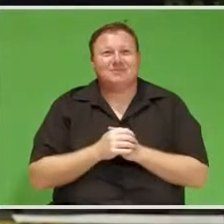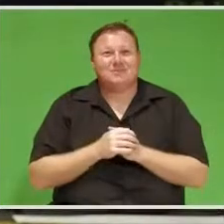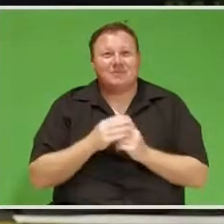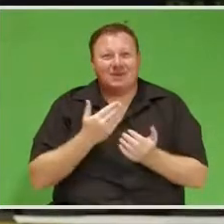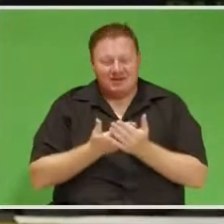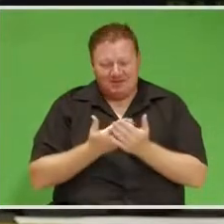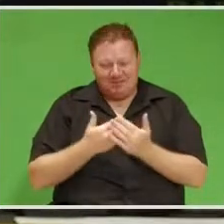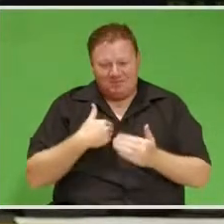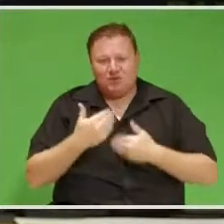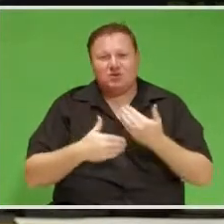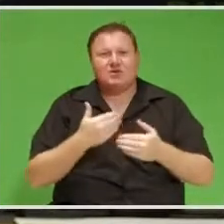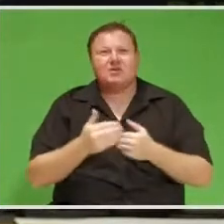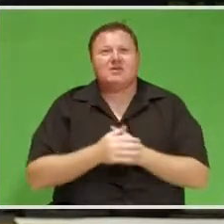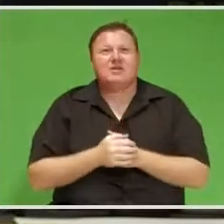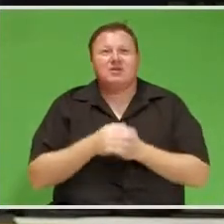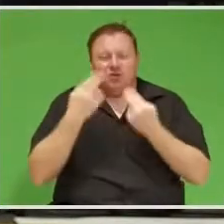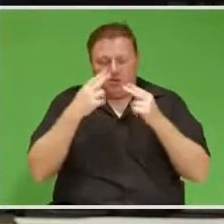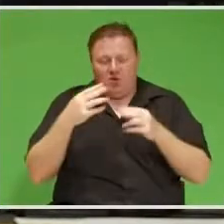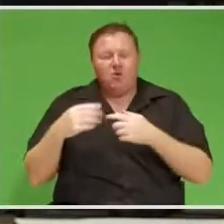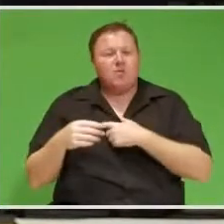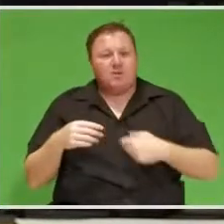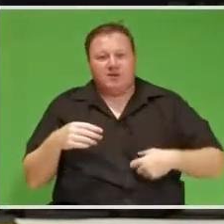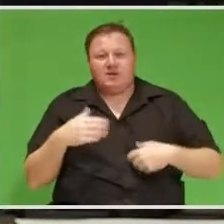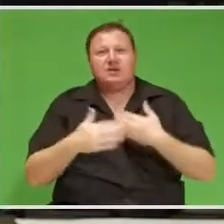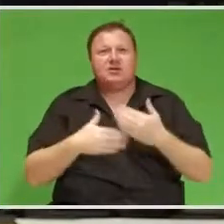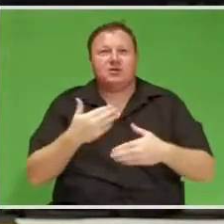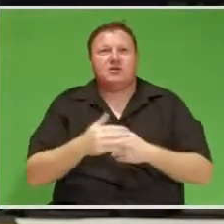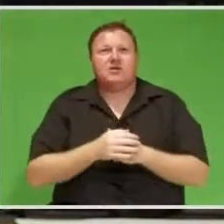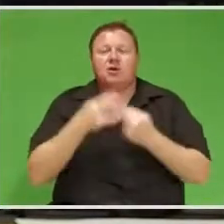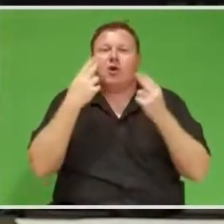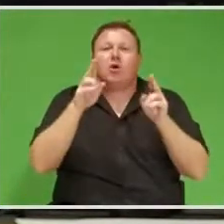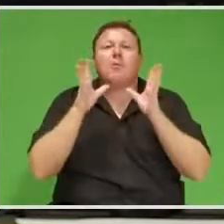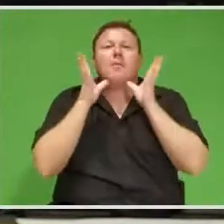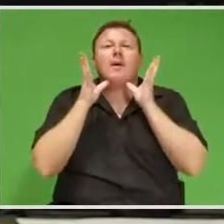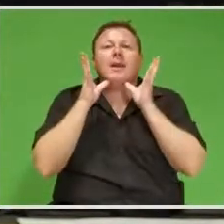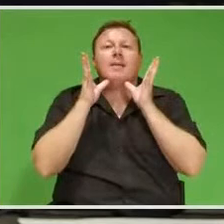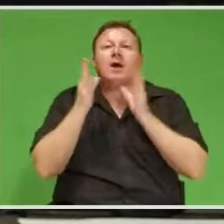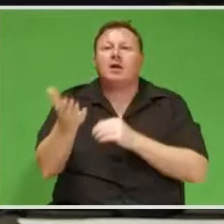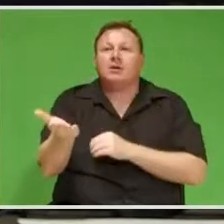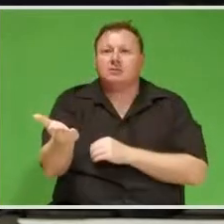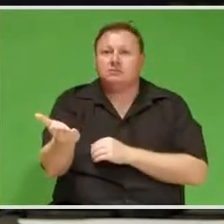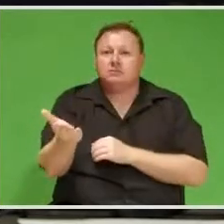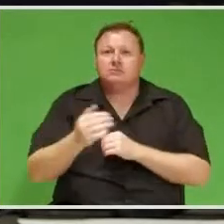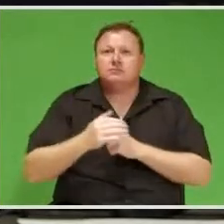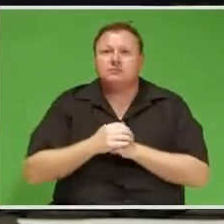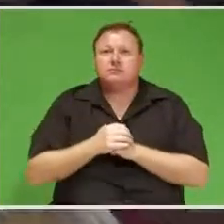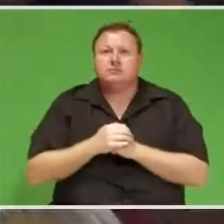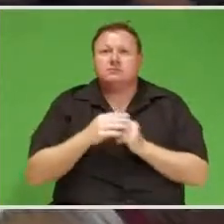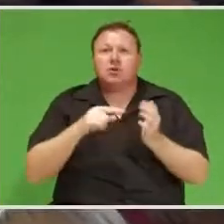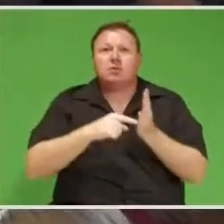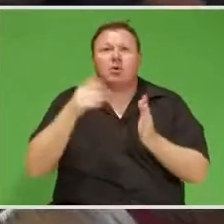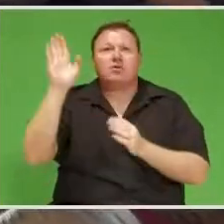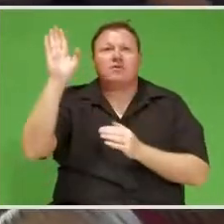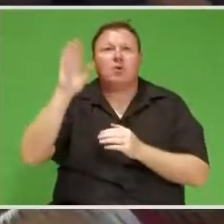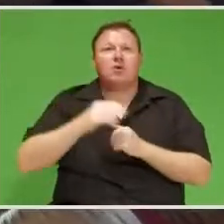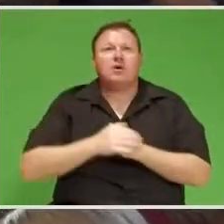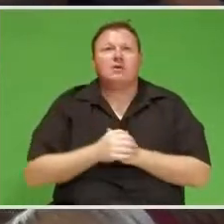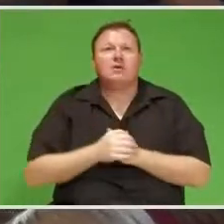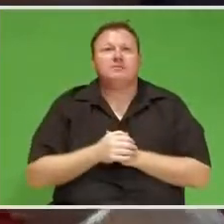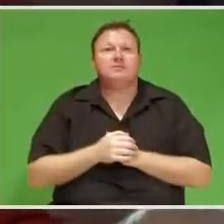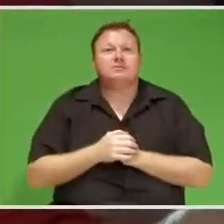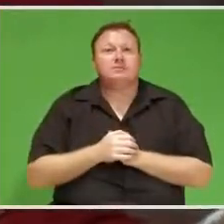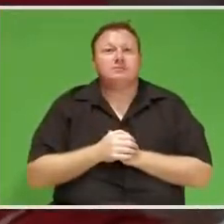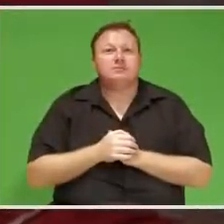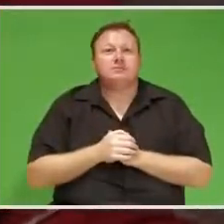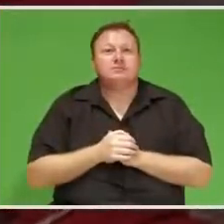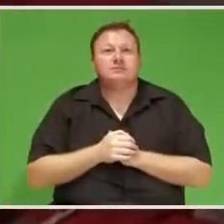Thank you, Honorable President. Honorable Malema, what is the point of order?